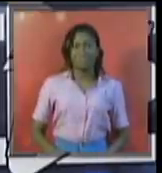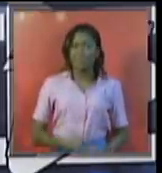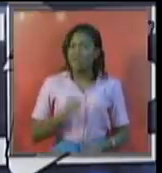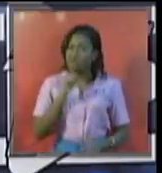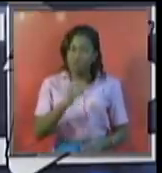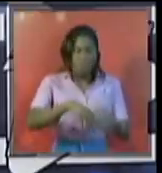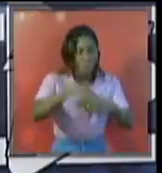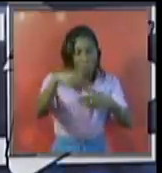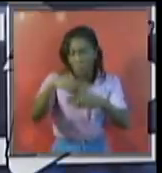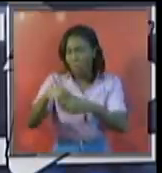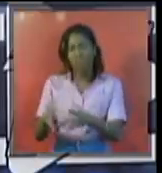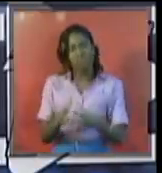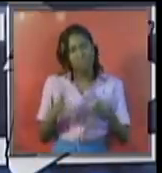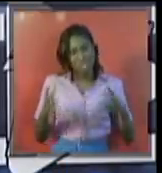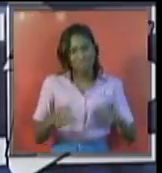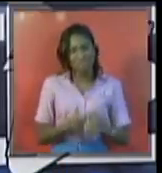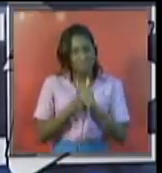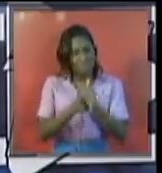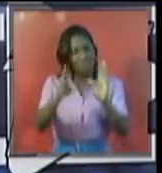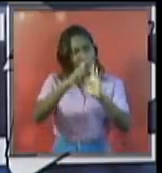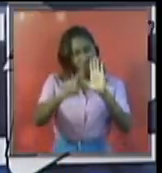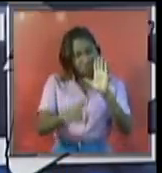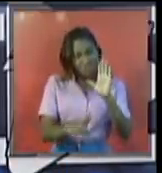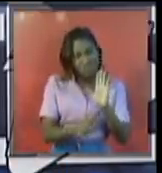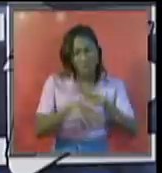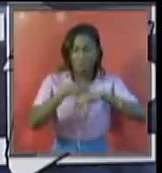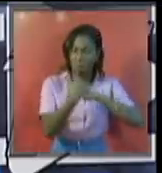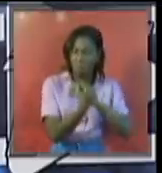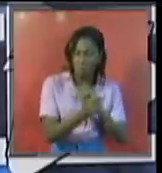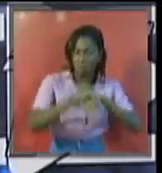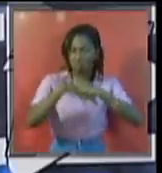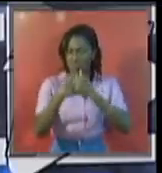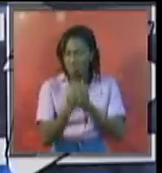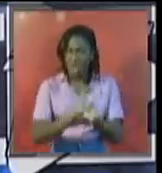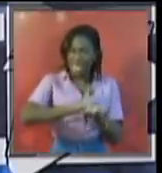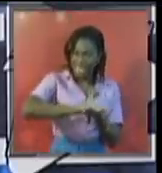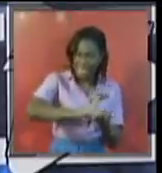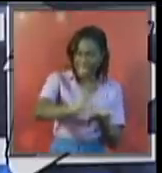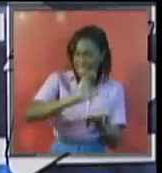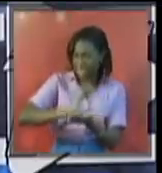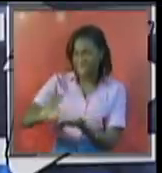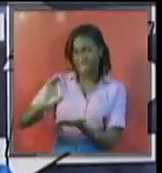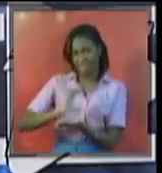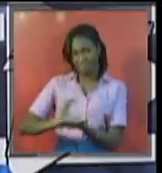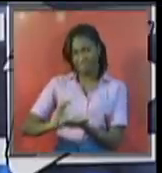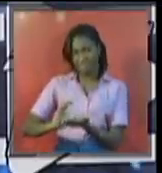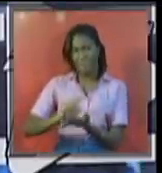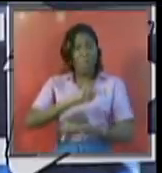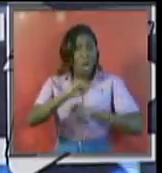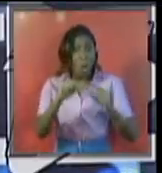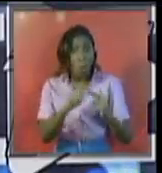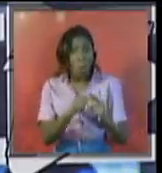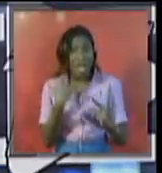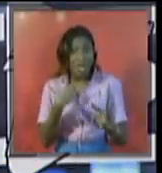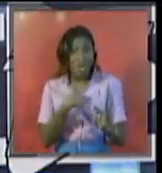be observed, that the hygiene measures be observed. What we're seeing, what we have seen in our contact tracing, is